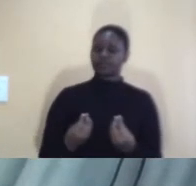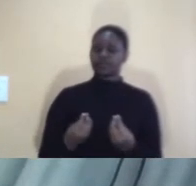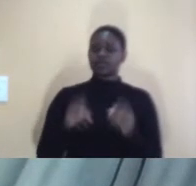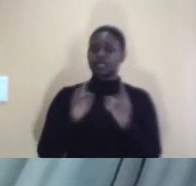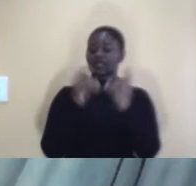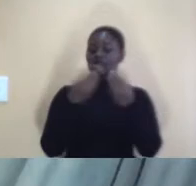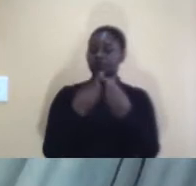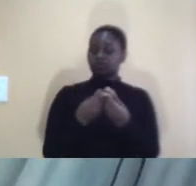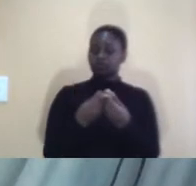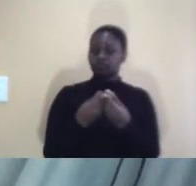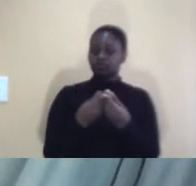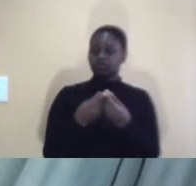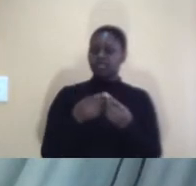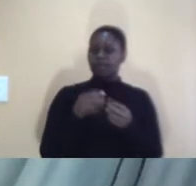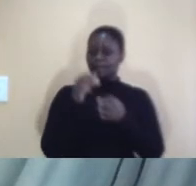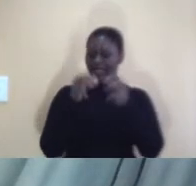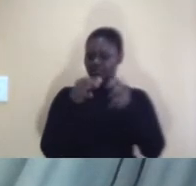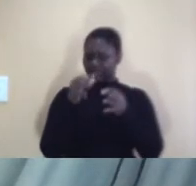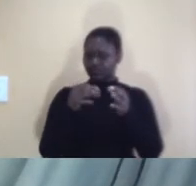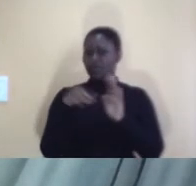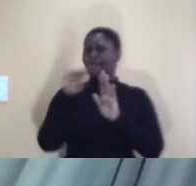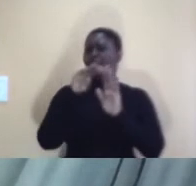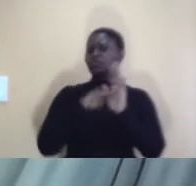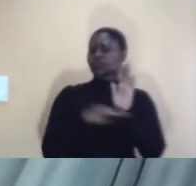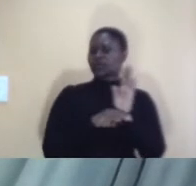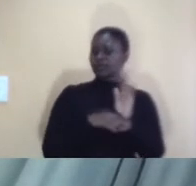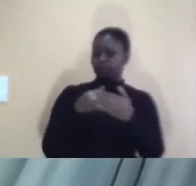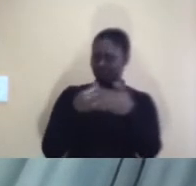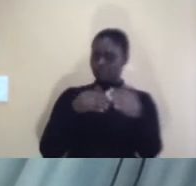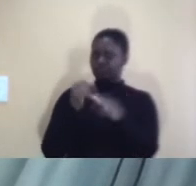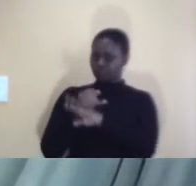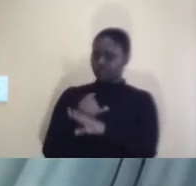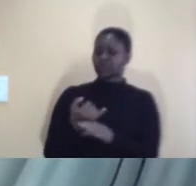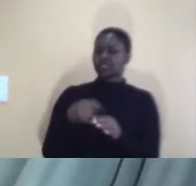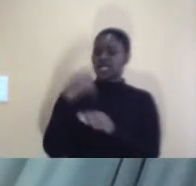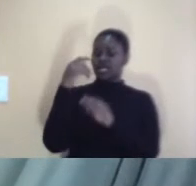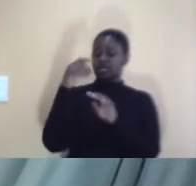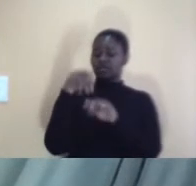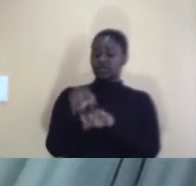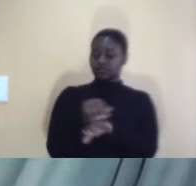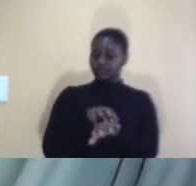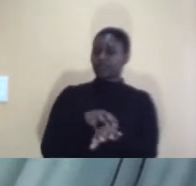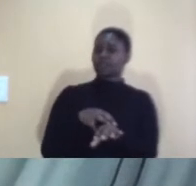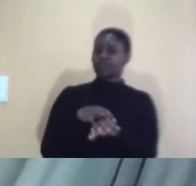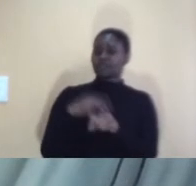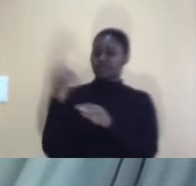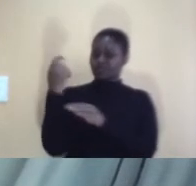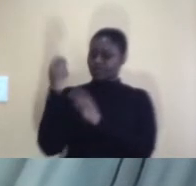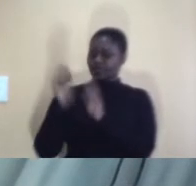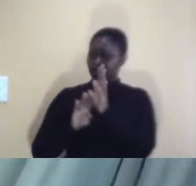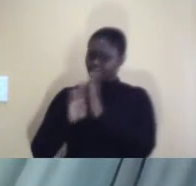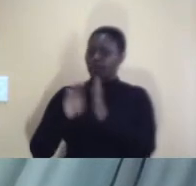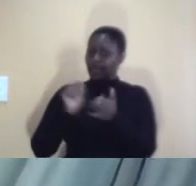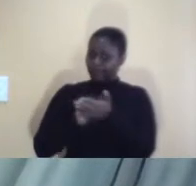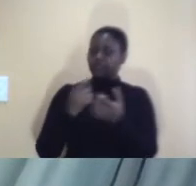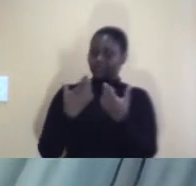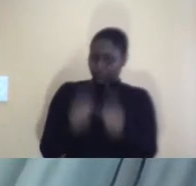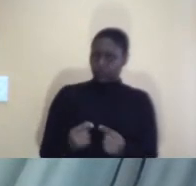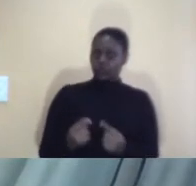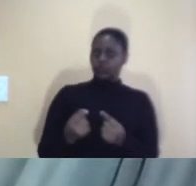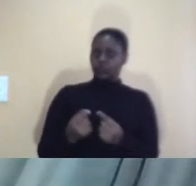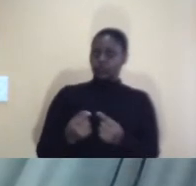development initiative and programs aimed at achieving real development must be re-examined and, if need